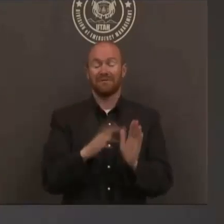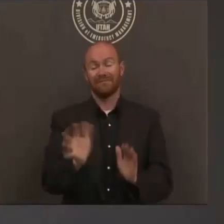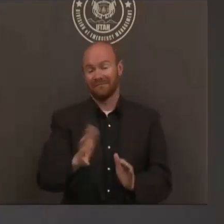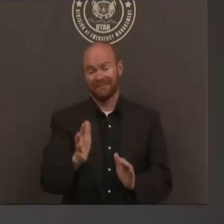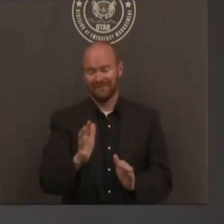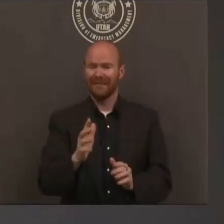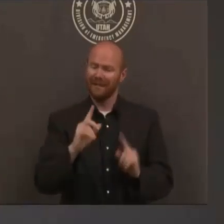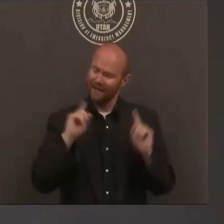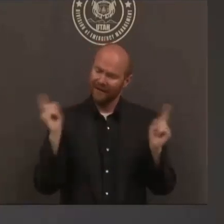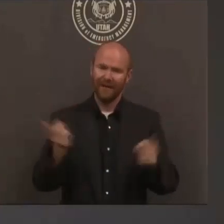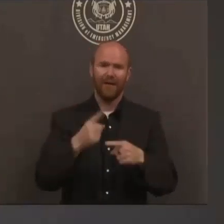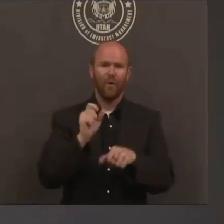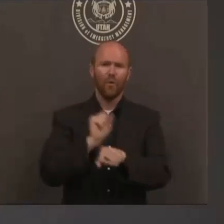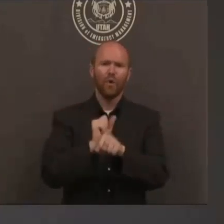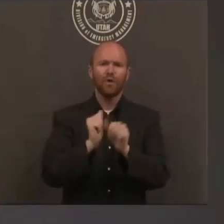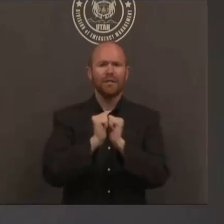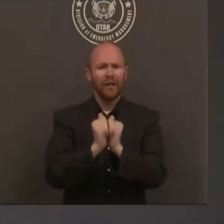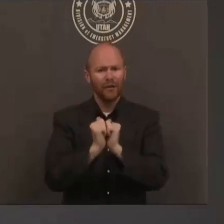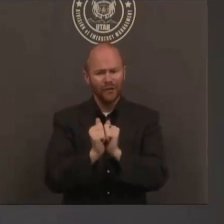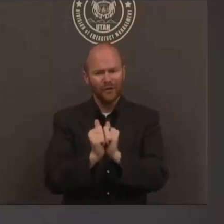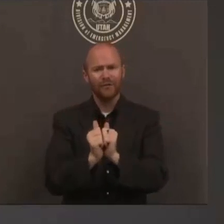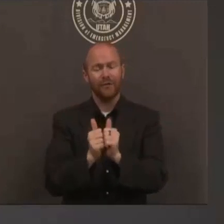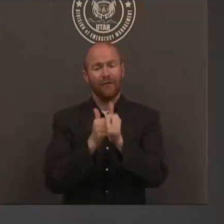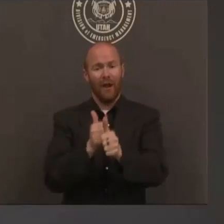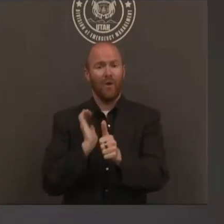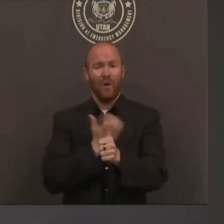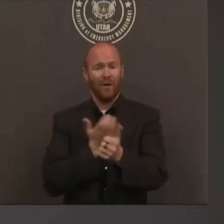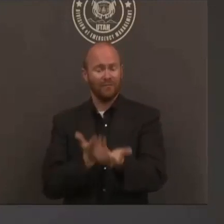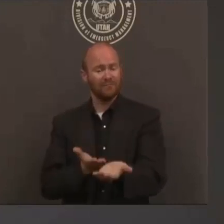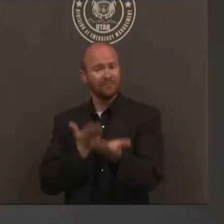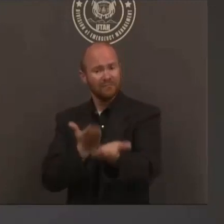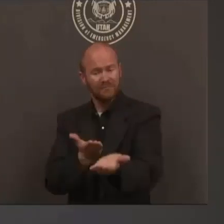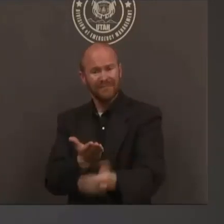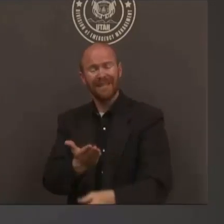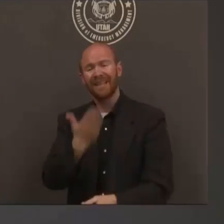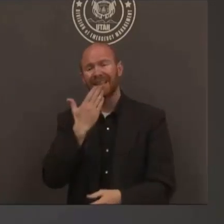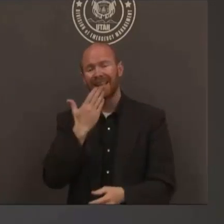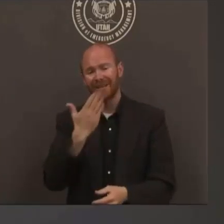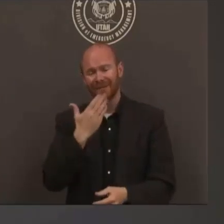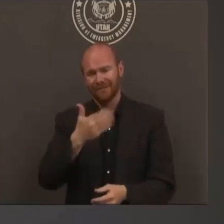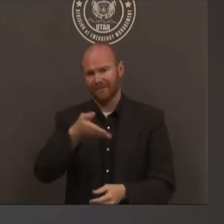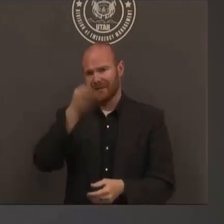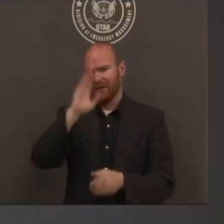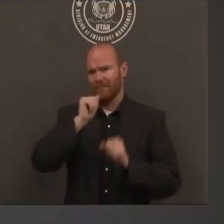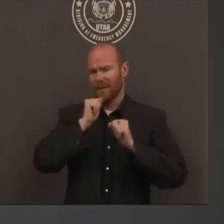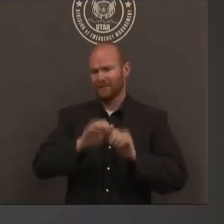would be. So let's all knuckle down, work together, and follow the directions. Thank you. Good luck and God bless you.